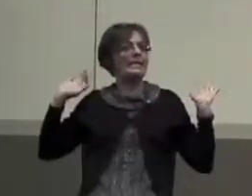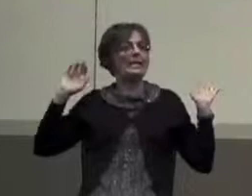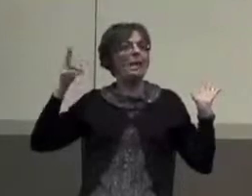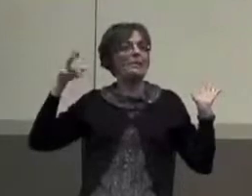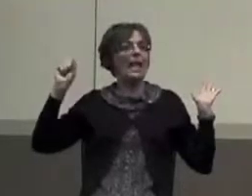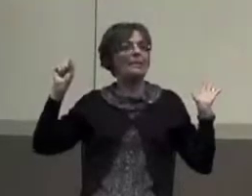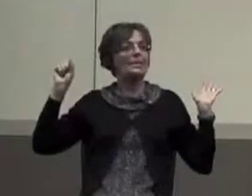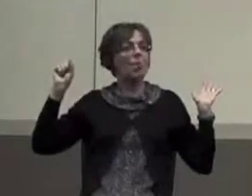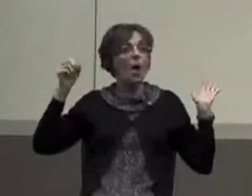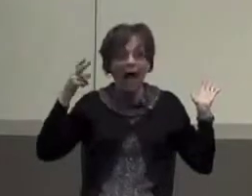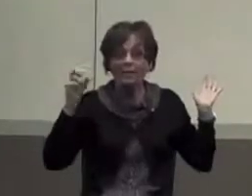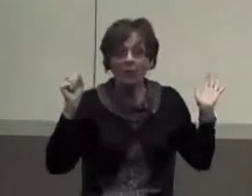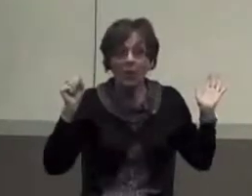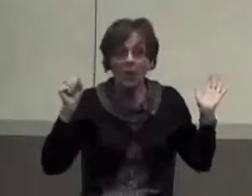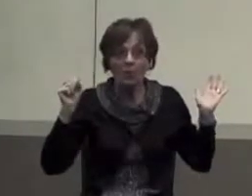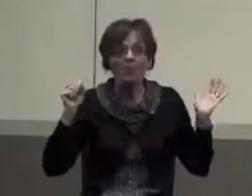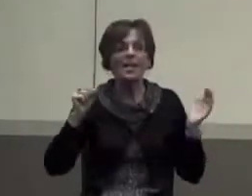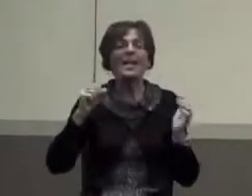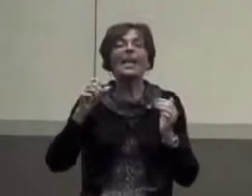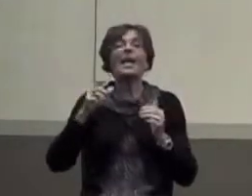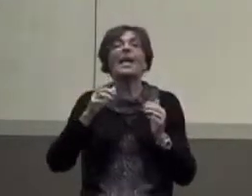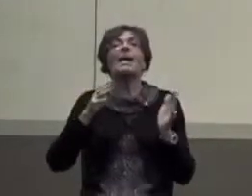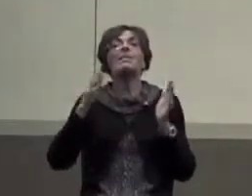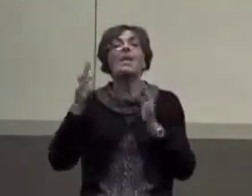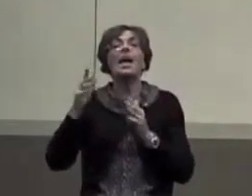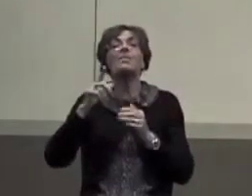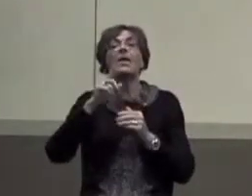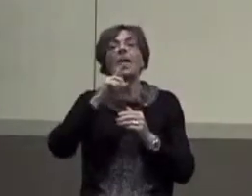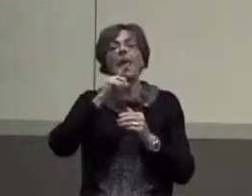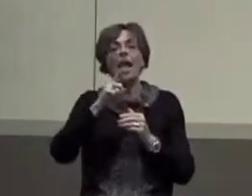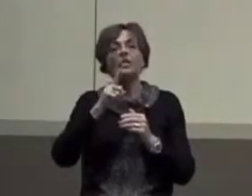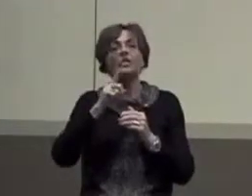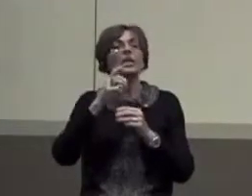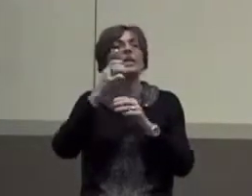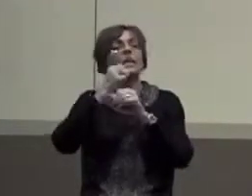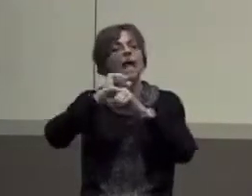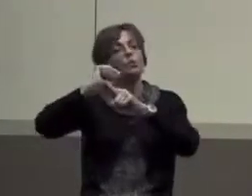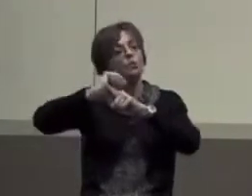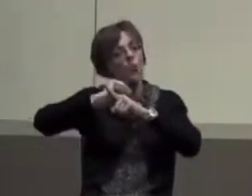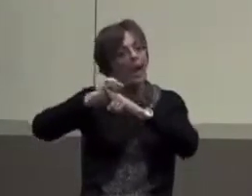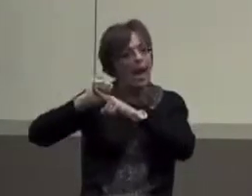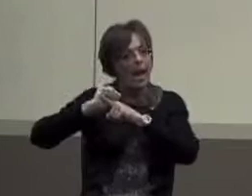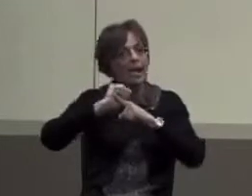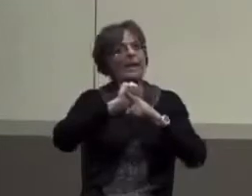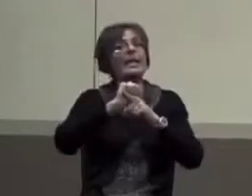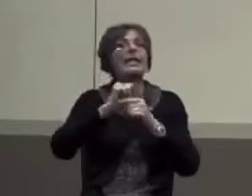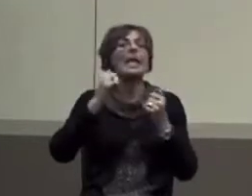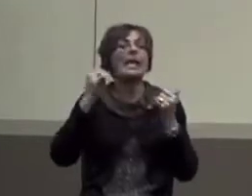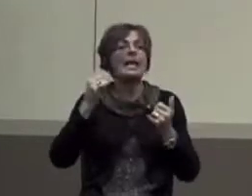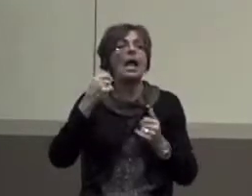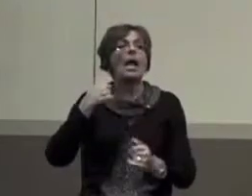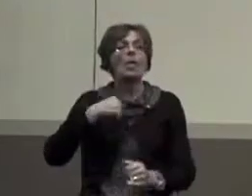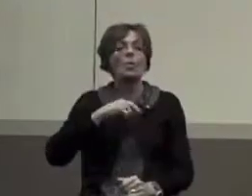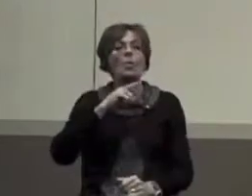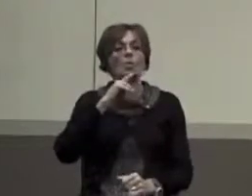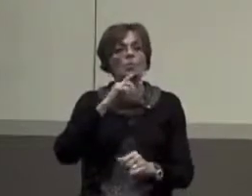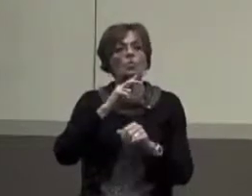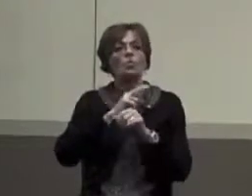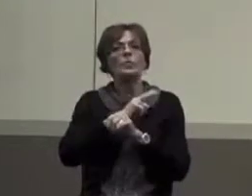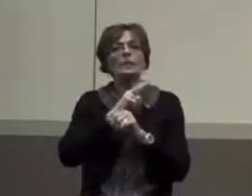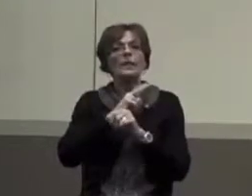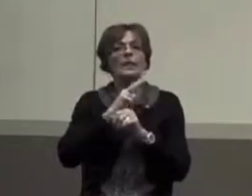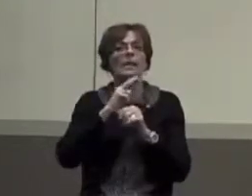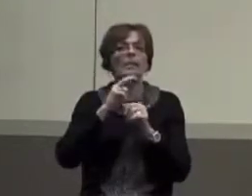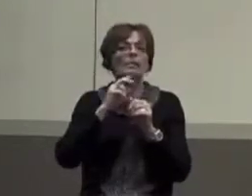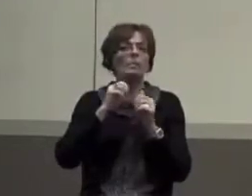Oh, wow. But then they actually got the training, and now we actually they're using the Swiss data